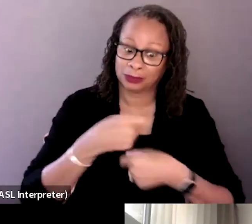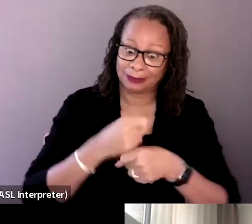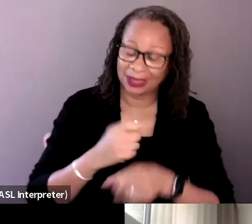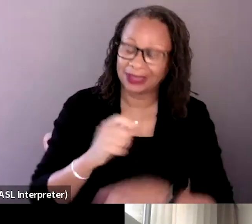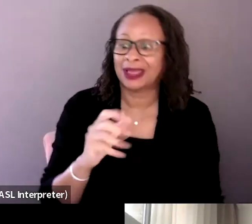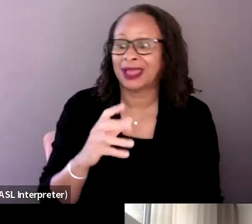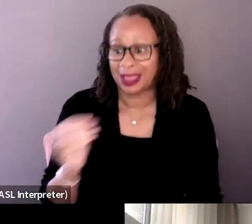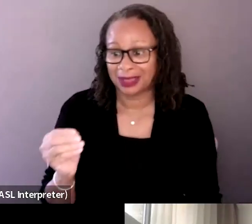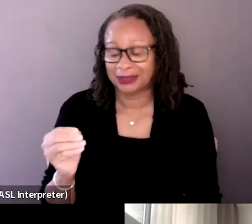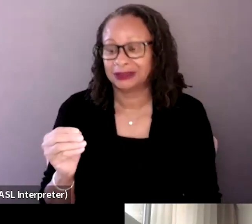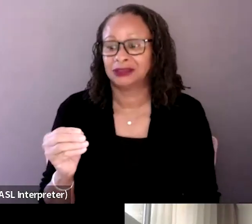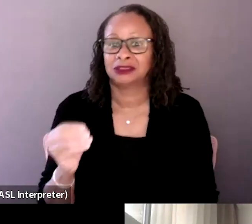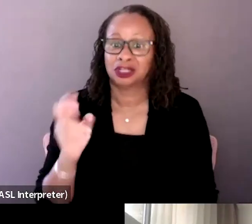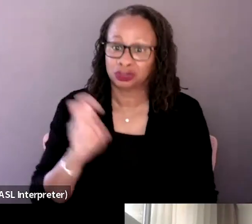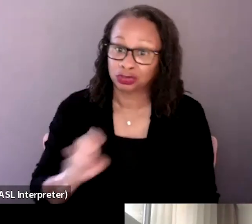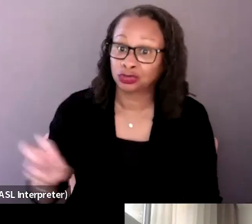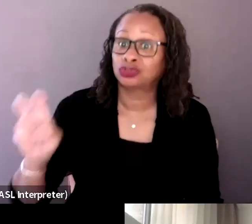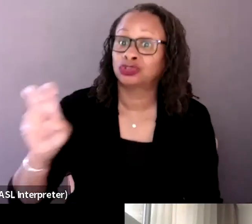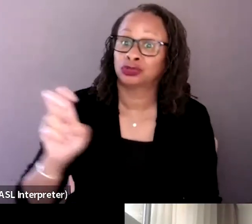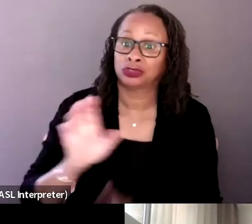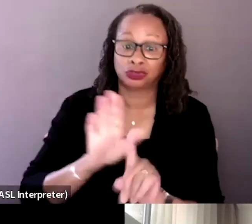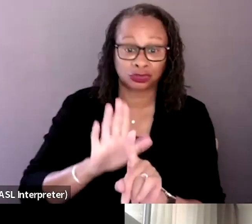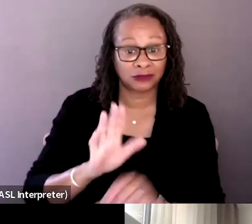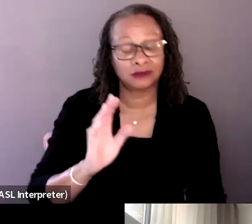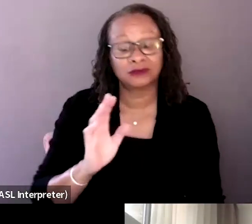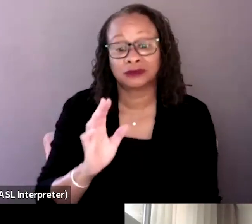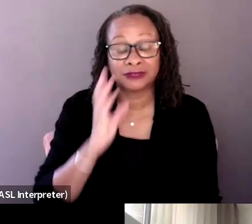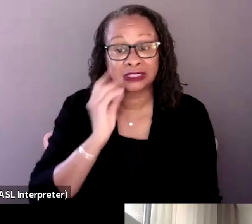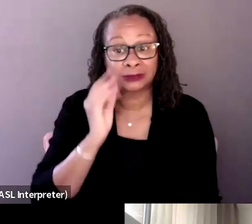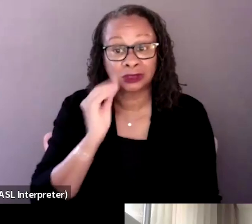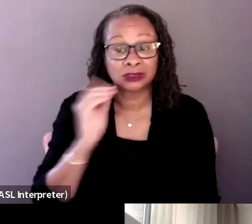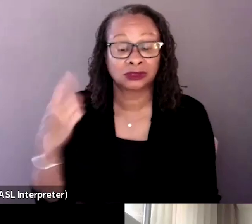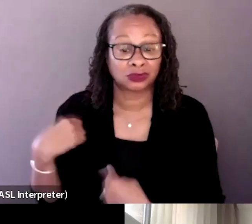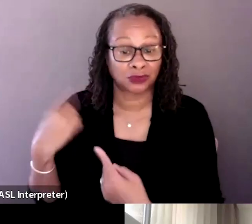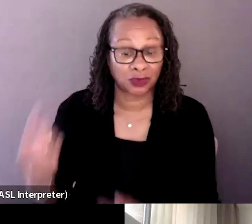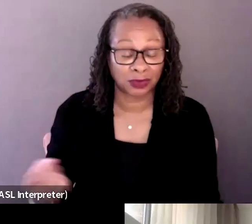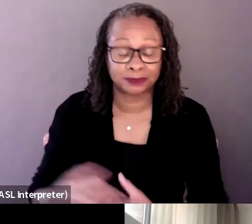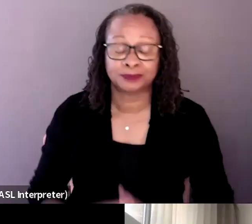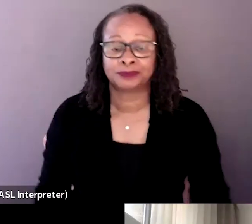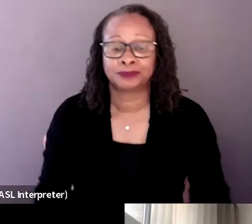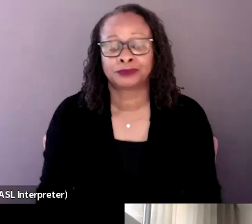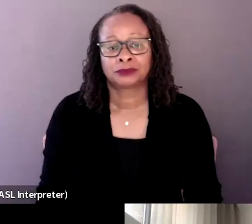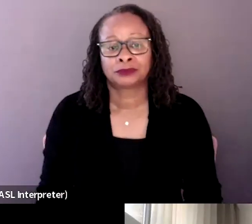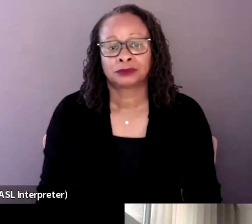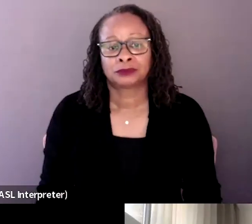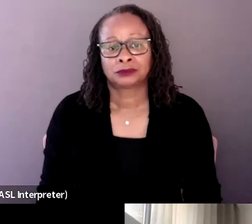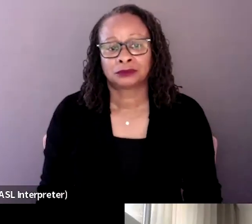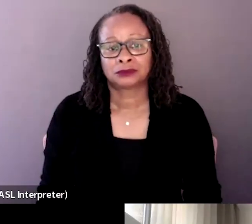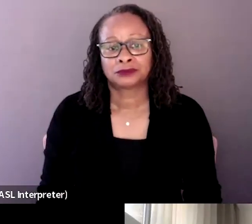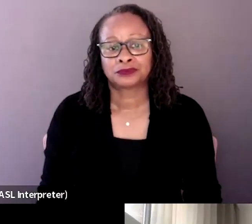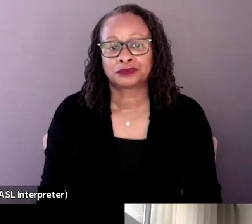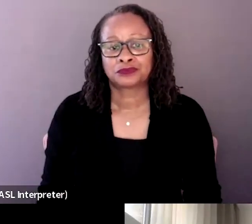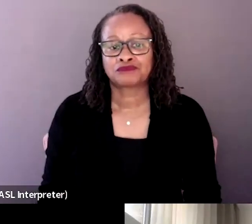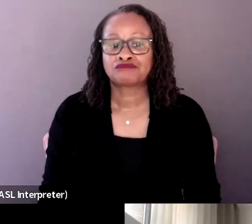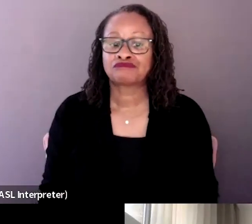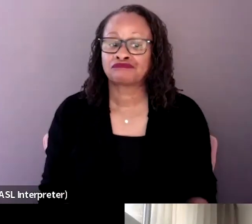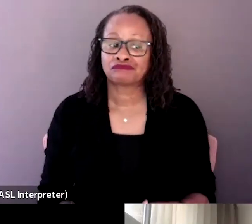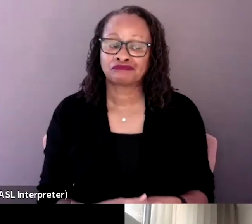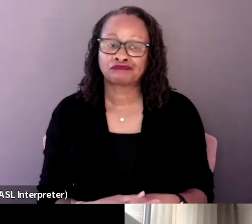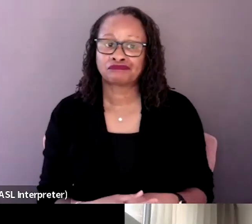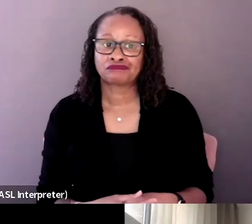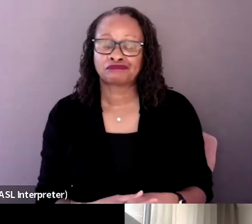also the journey that you've been on so far. But the incident took place